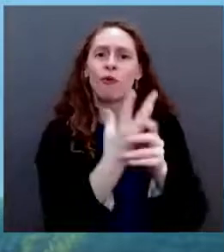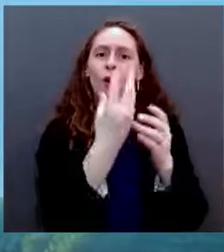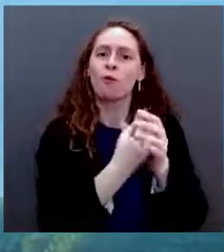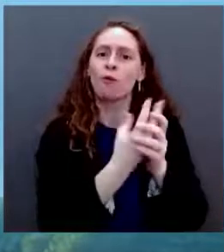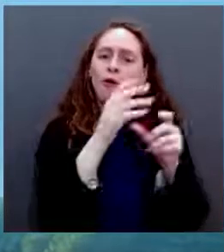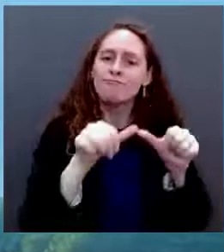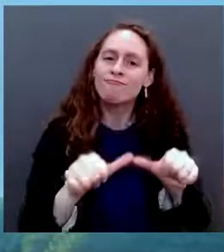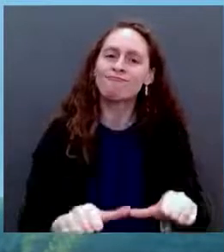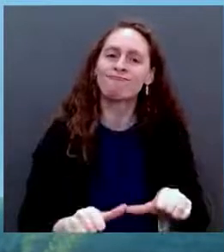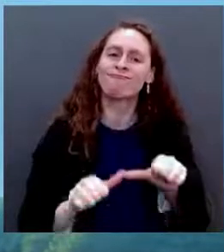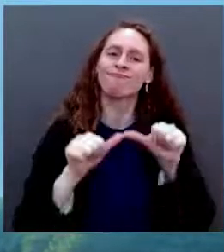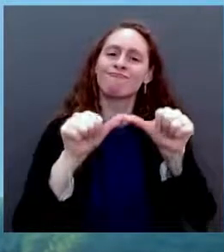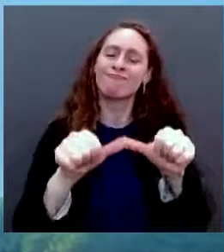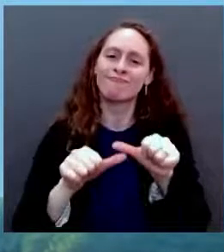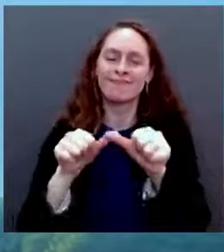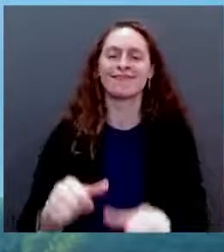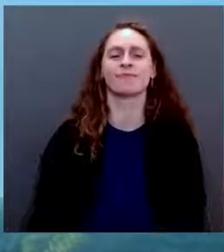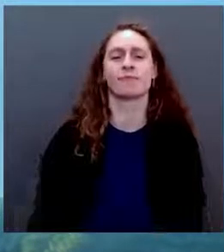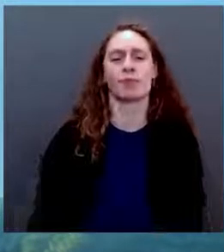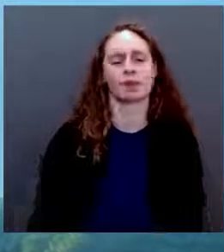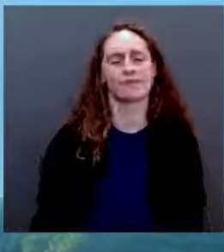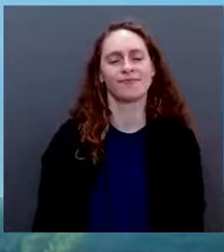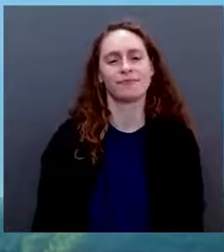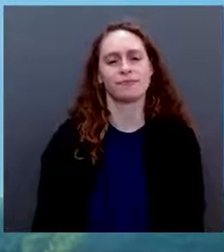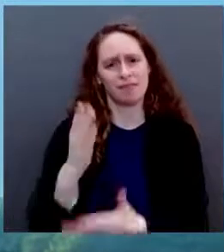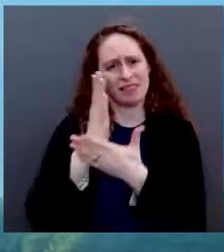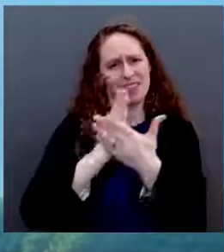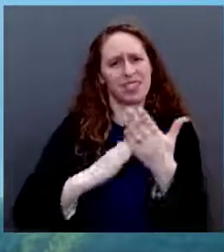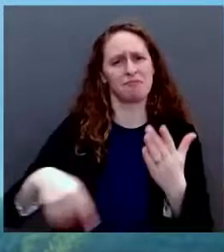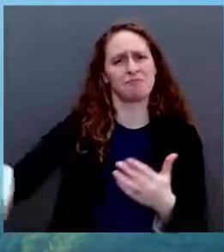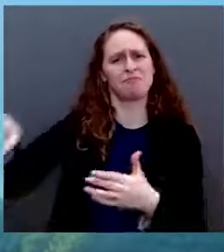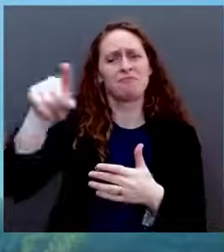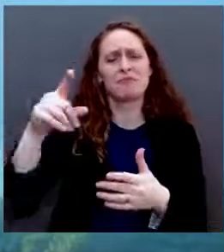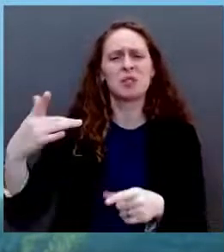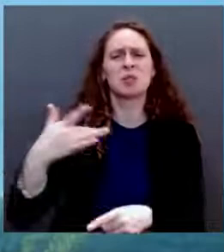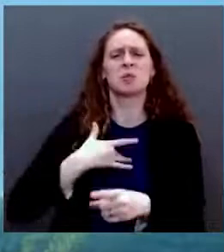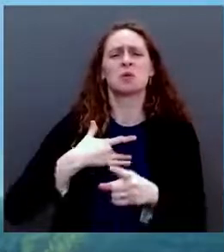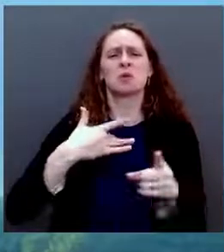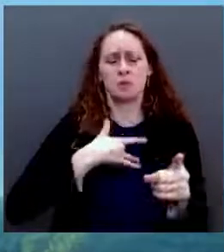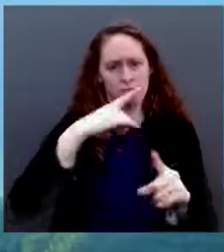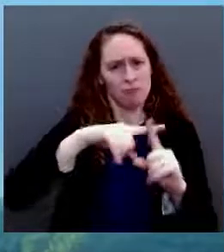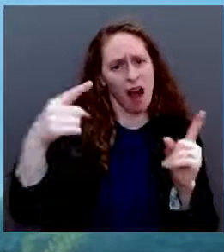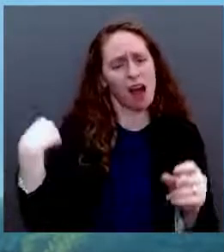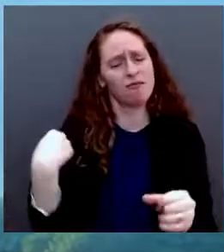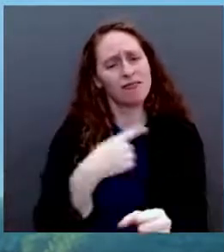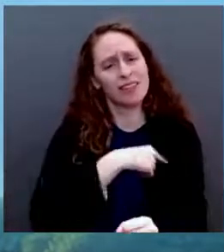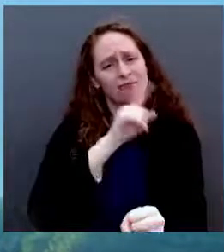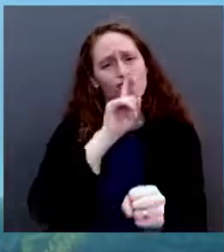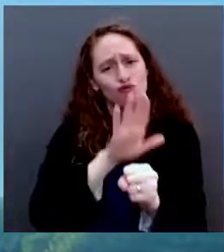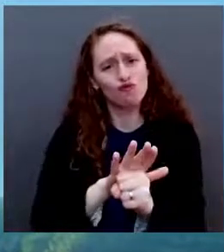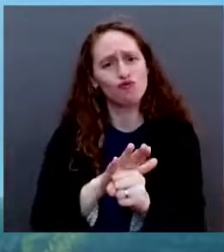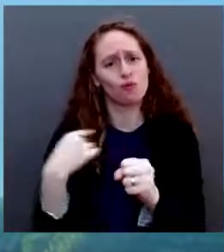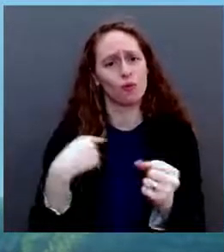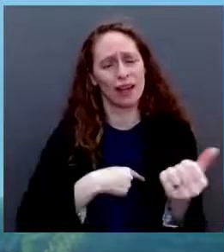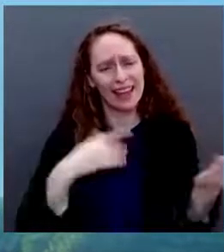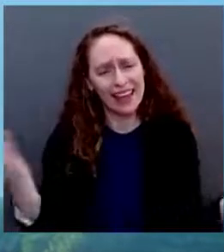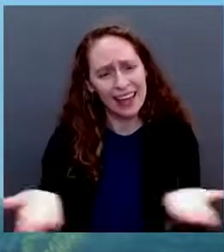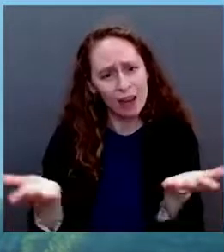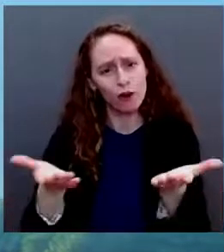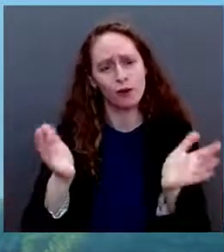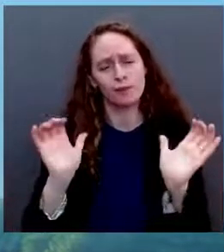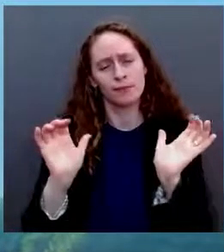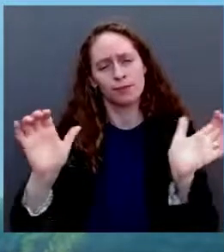to making a difference. And we're looking forward to working with Attorney General Garland and his great team at Department of Justice in